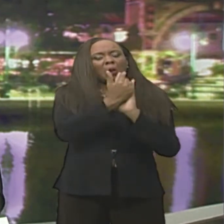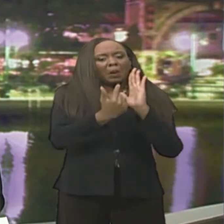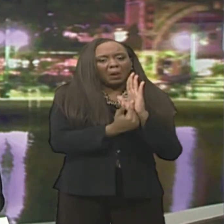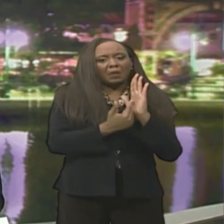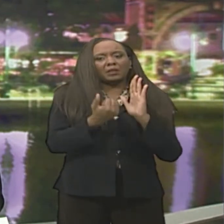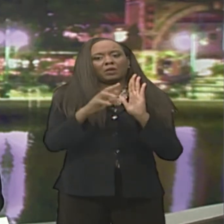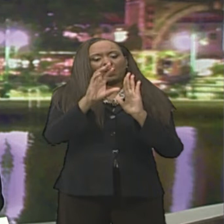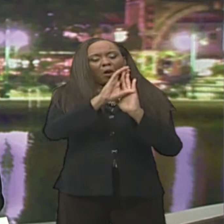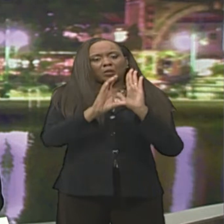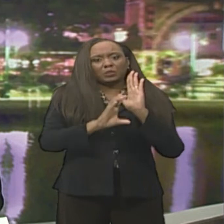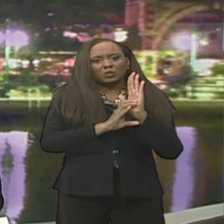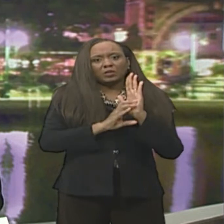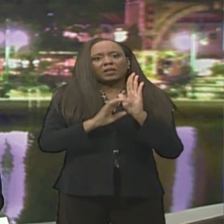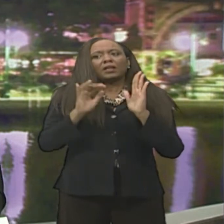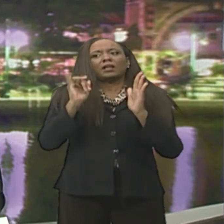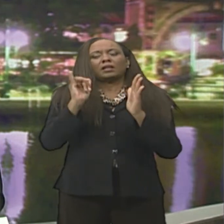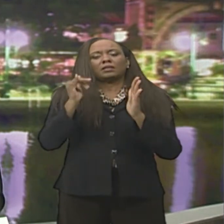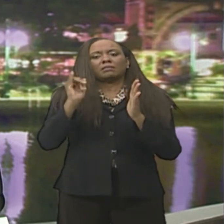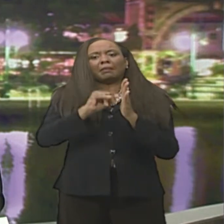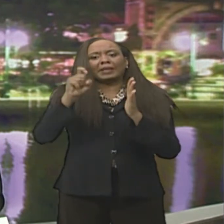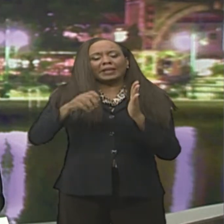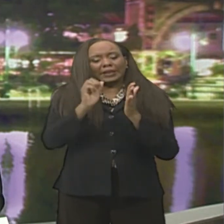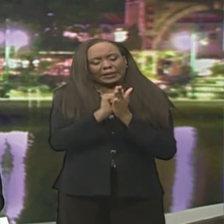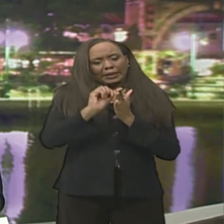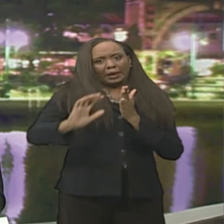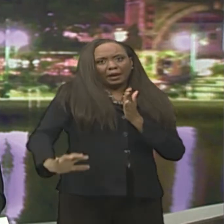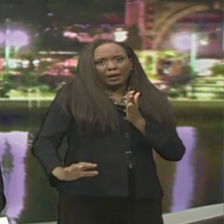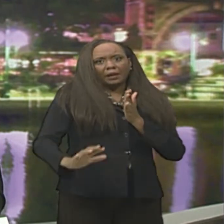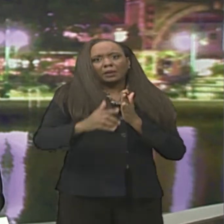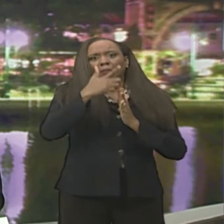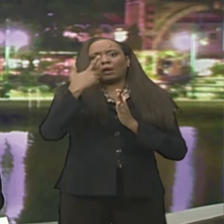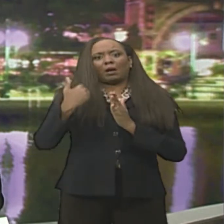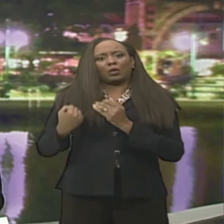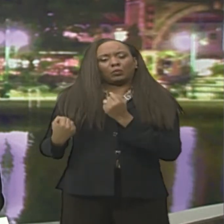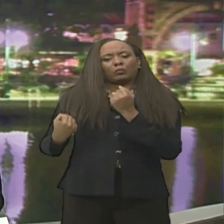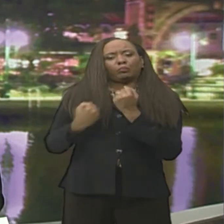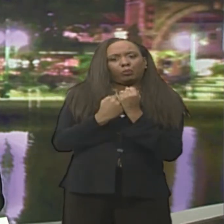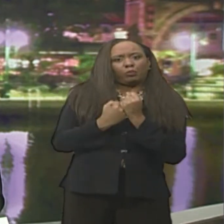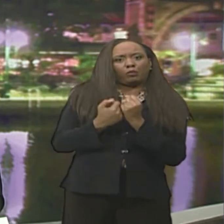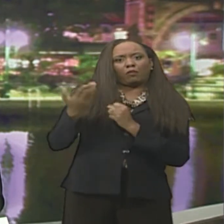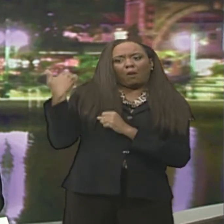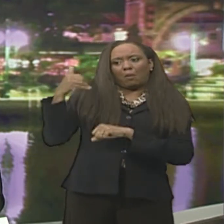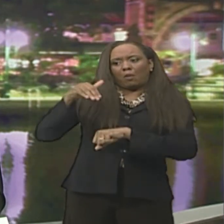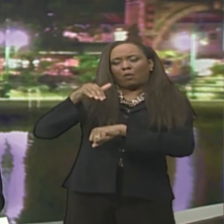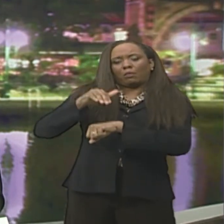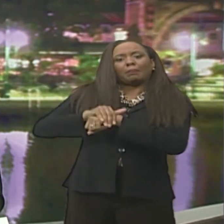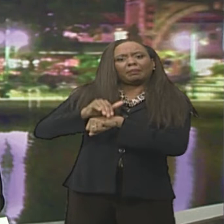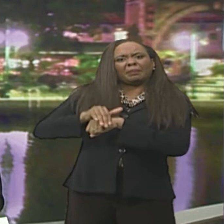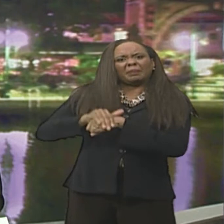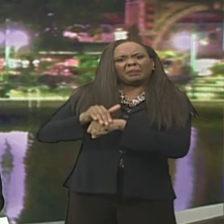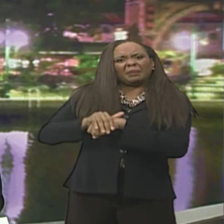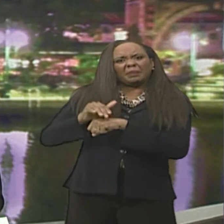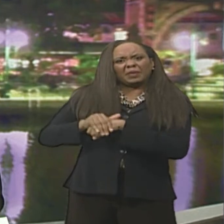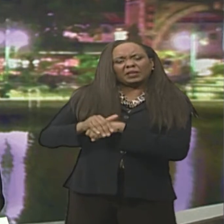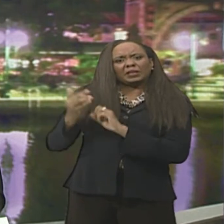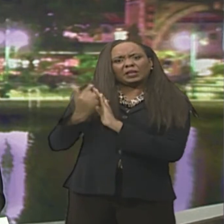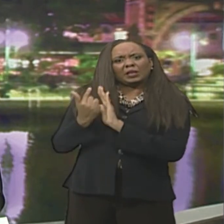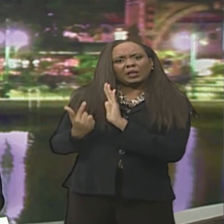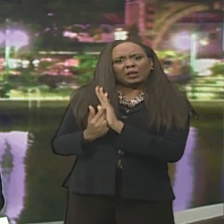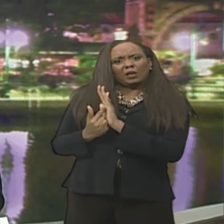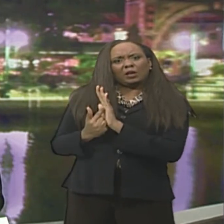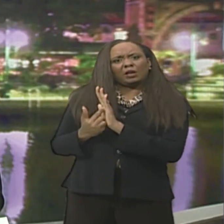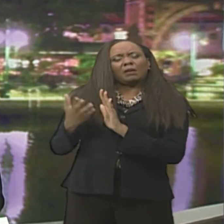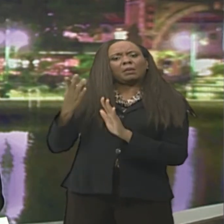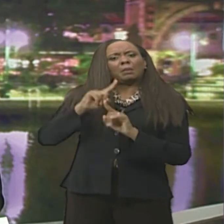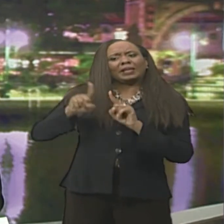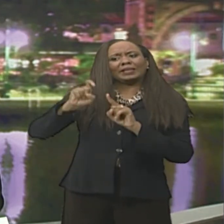are common features of the constitutions of former British colonies. They were included at independence to provide continuity of the law during